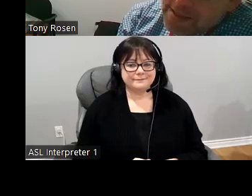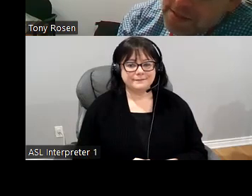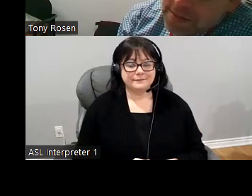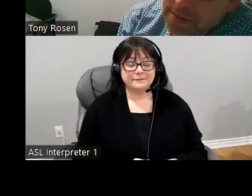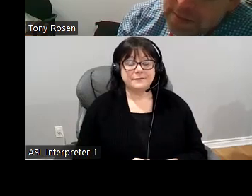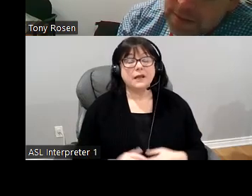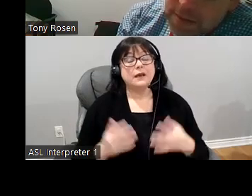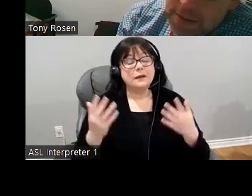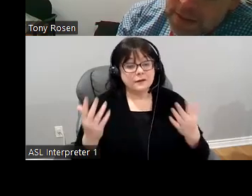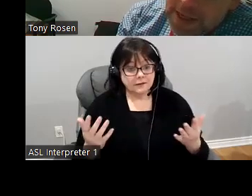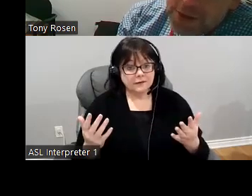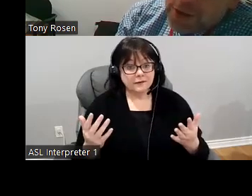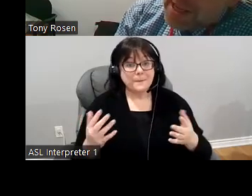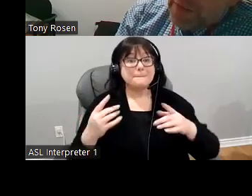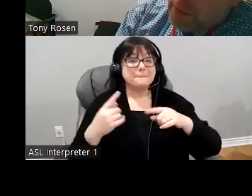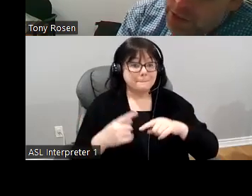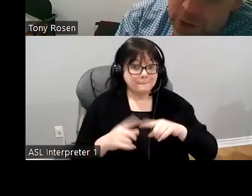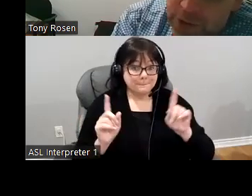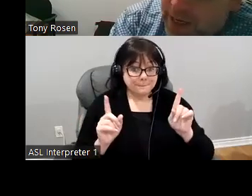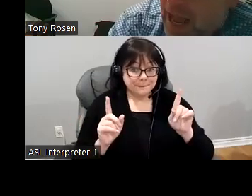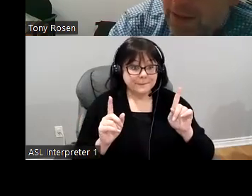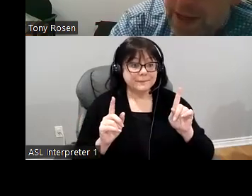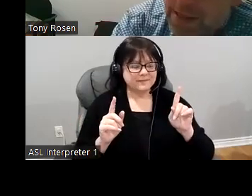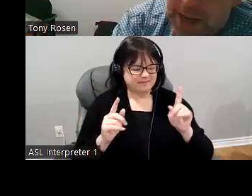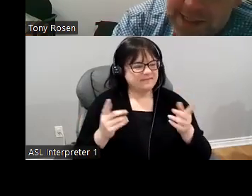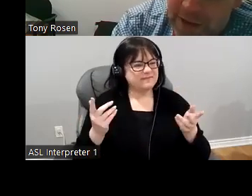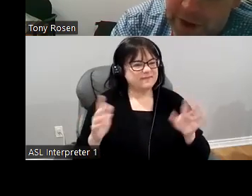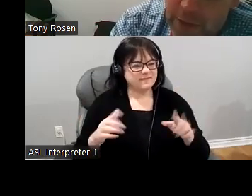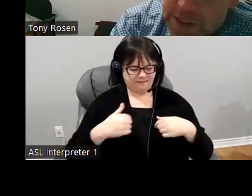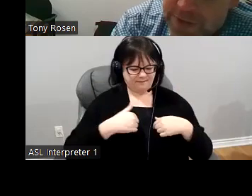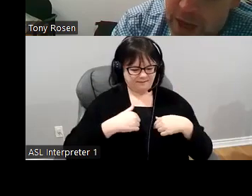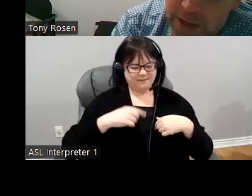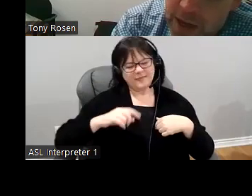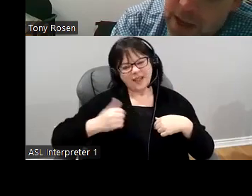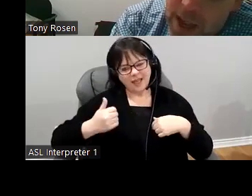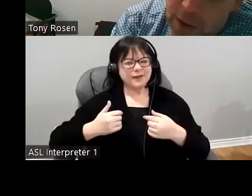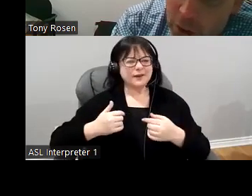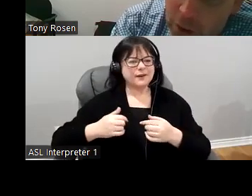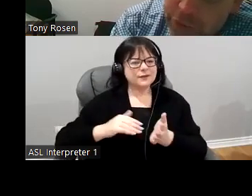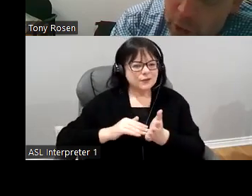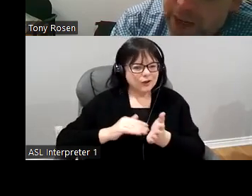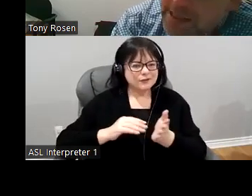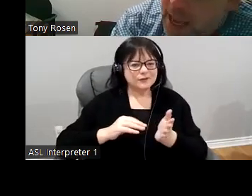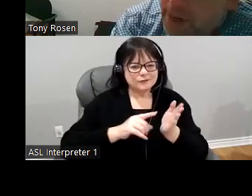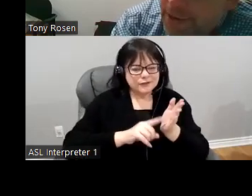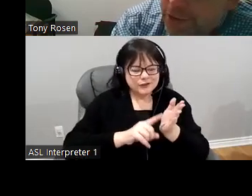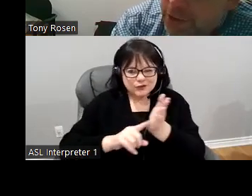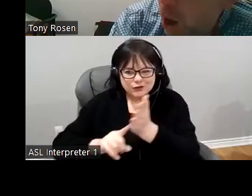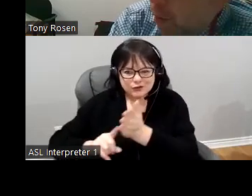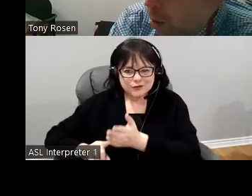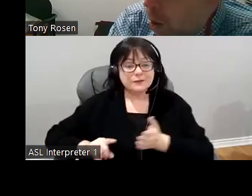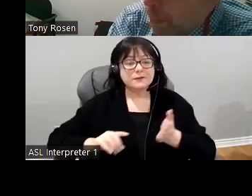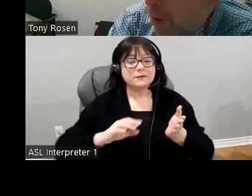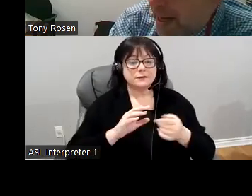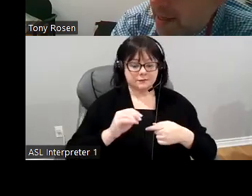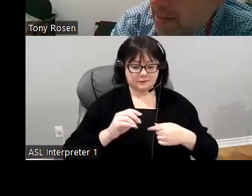Despite this, it turns out that research that colleagues and myself and others have done, and also an examination